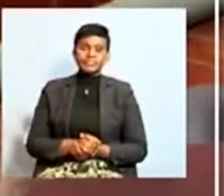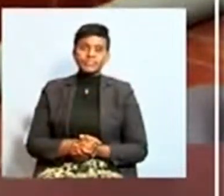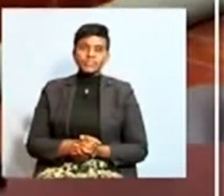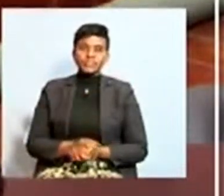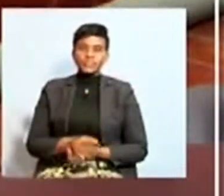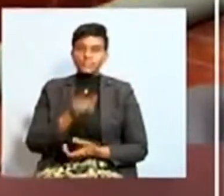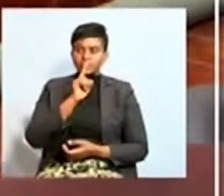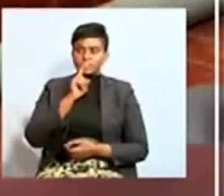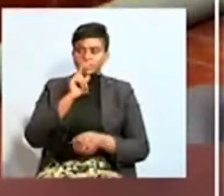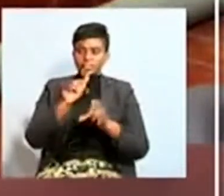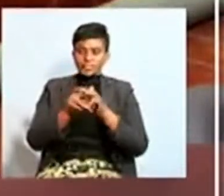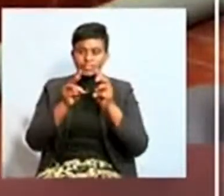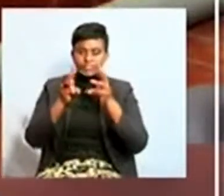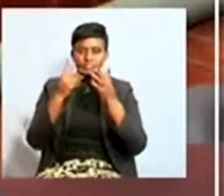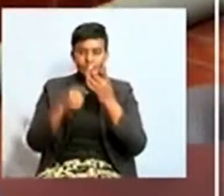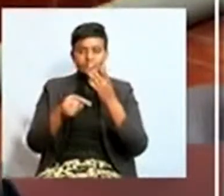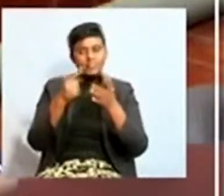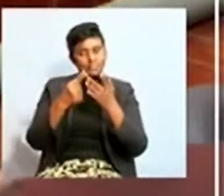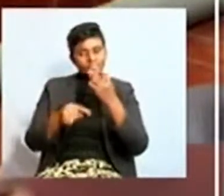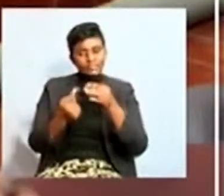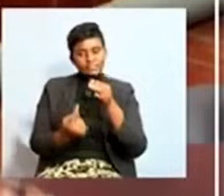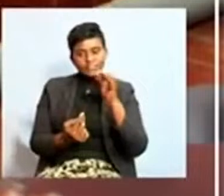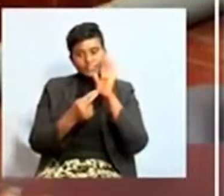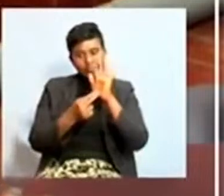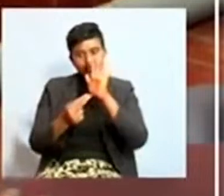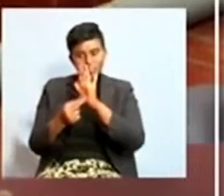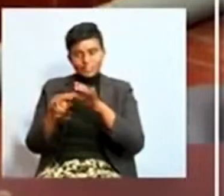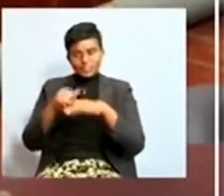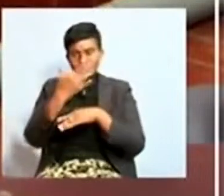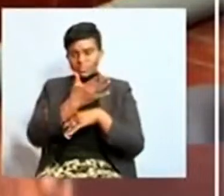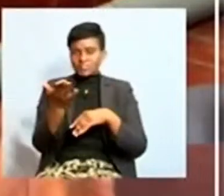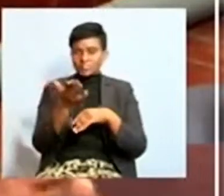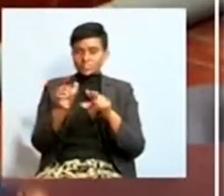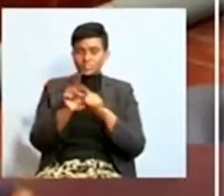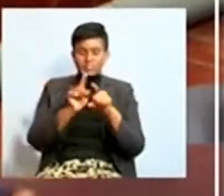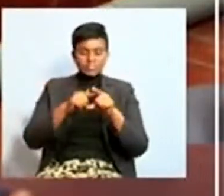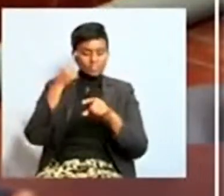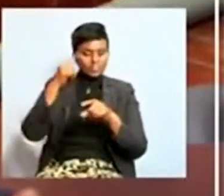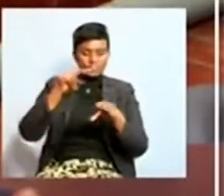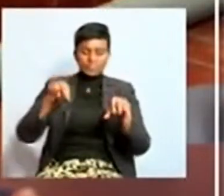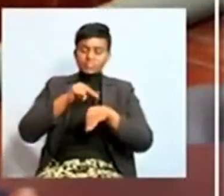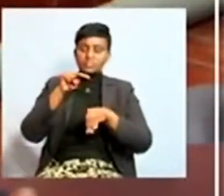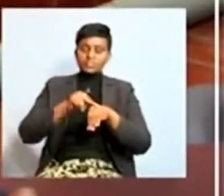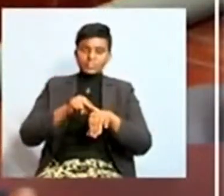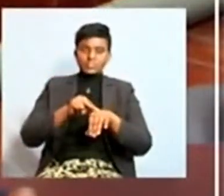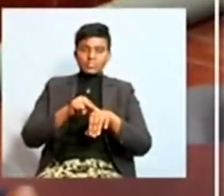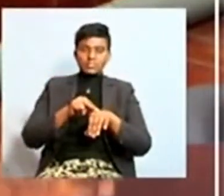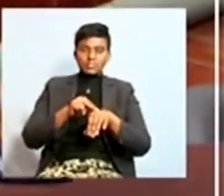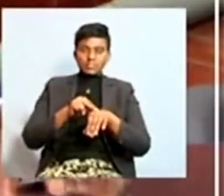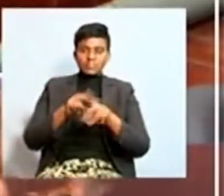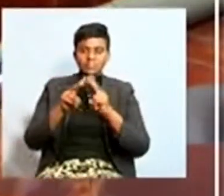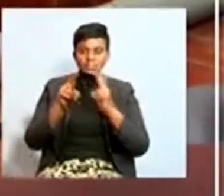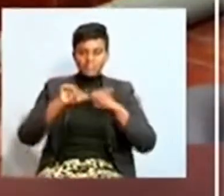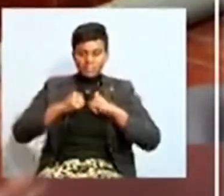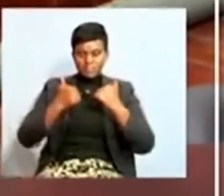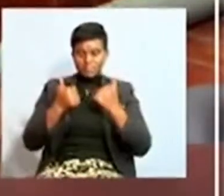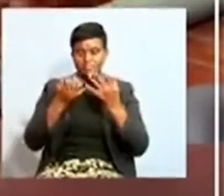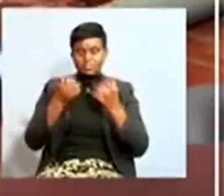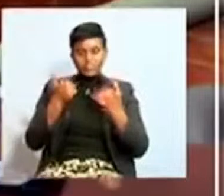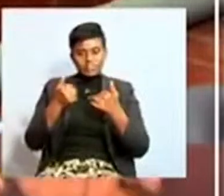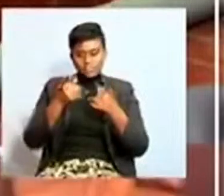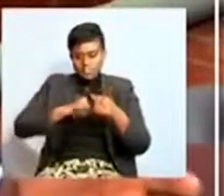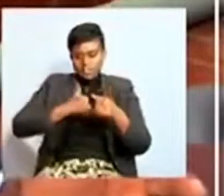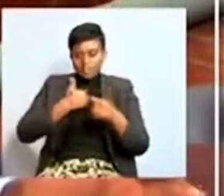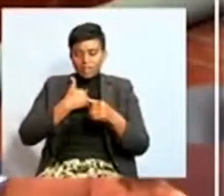Real in the sense that what comes out here is for the nation. So we want to get the